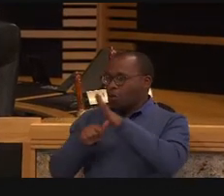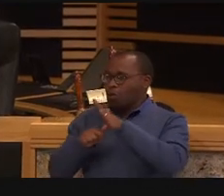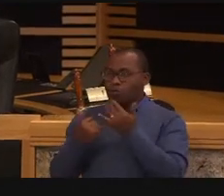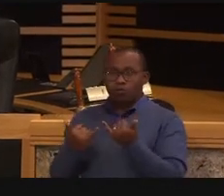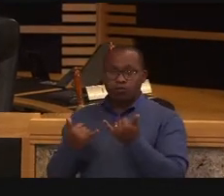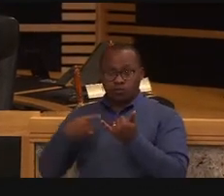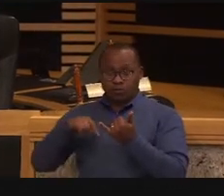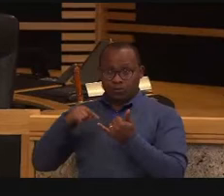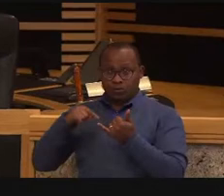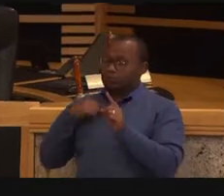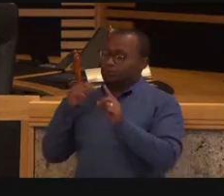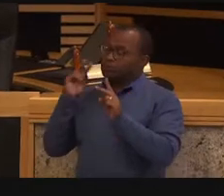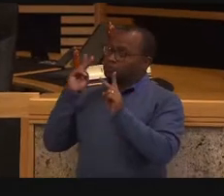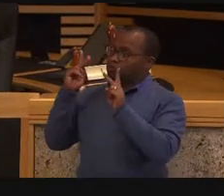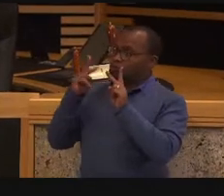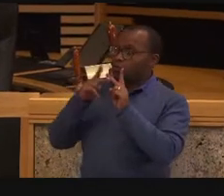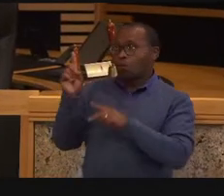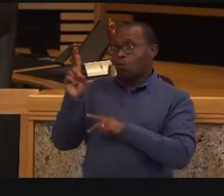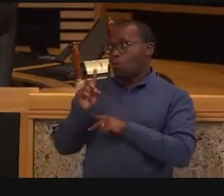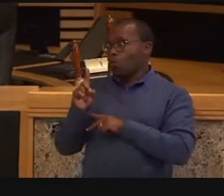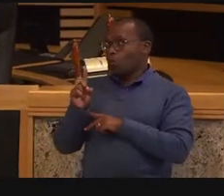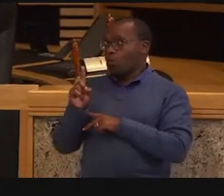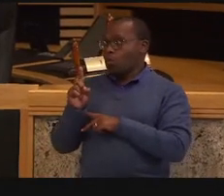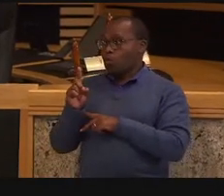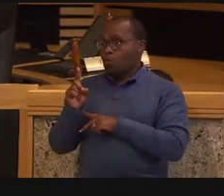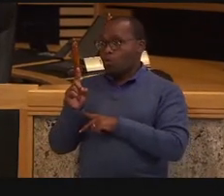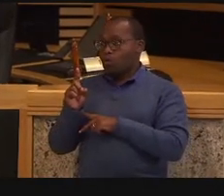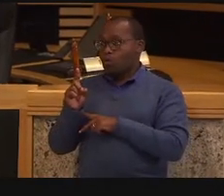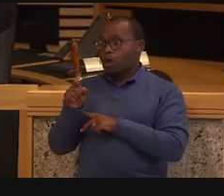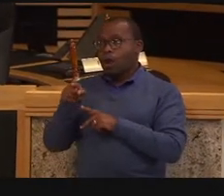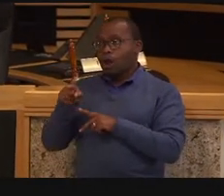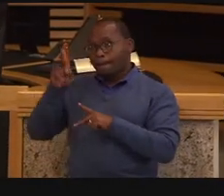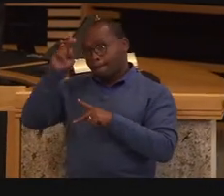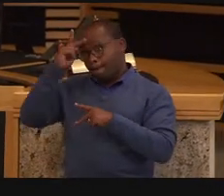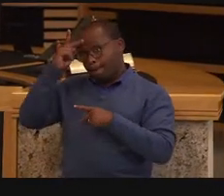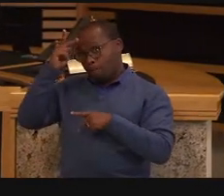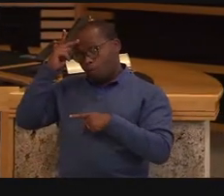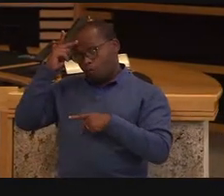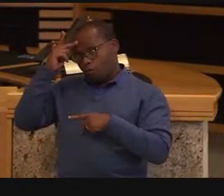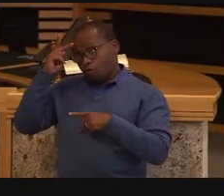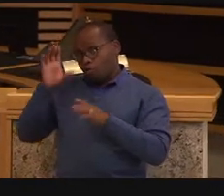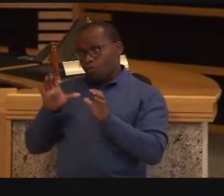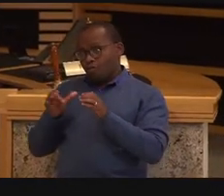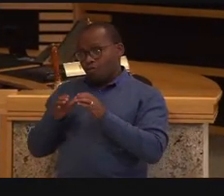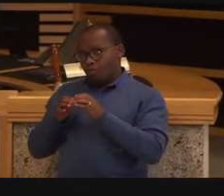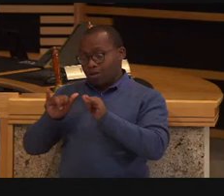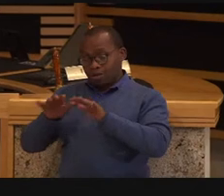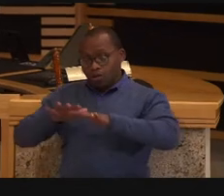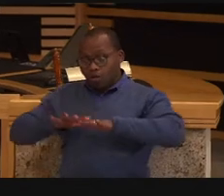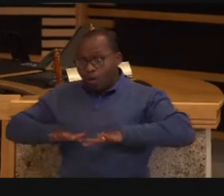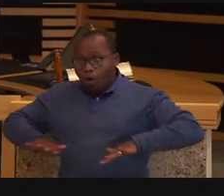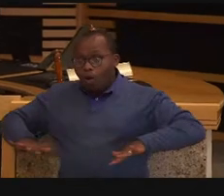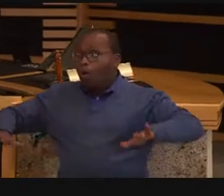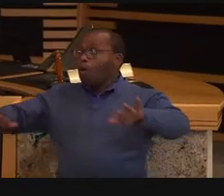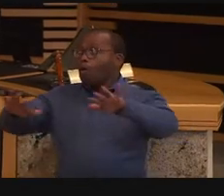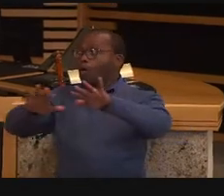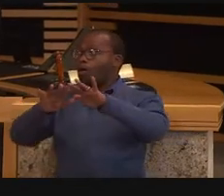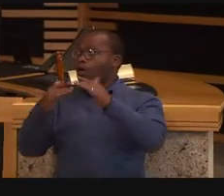That this report is the report of the committee of the whole house. So I expect all members to be on this